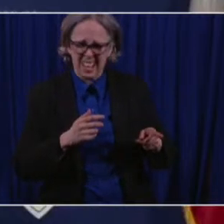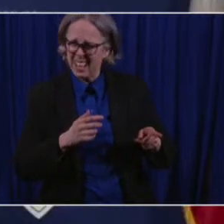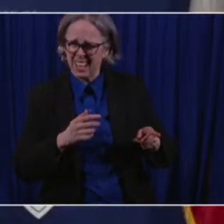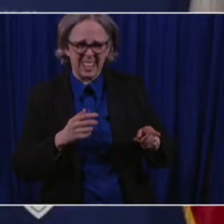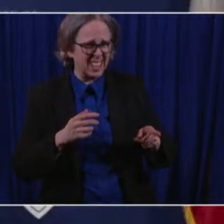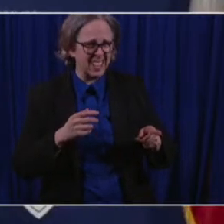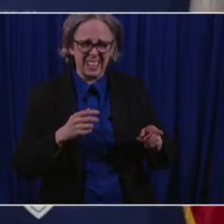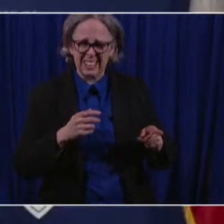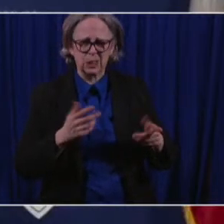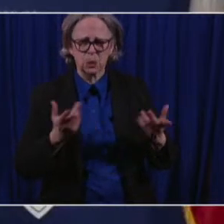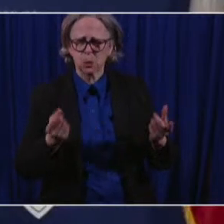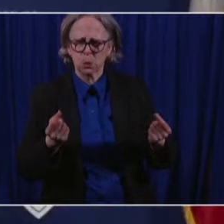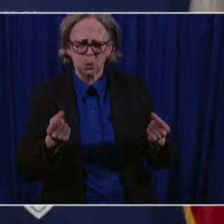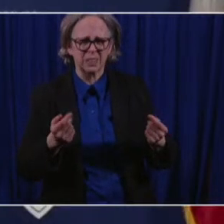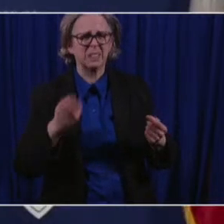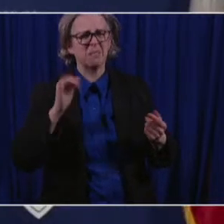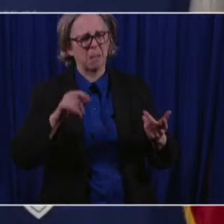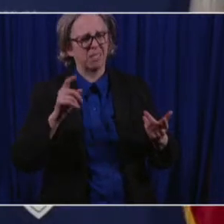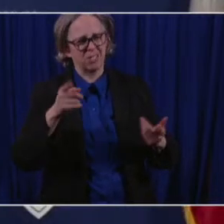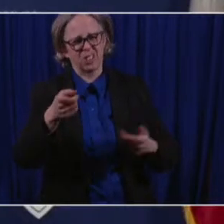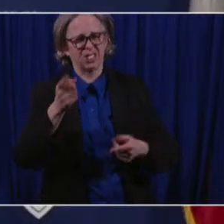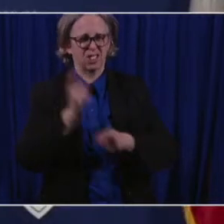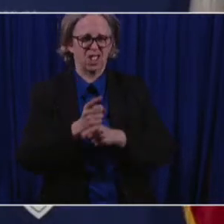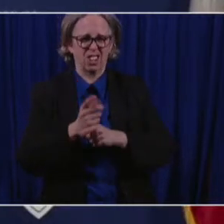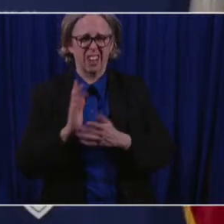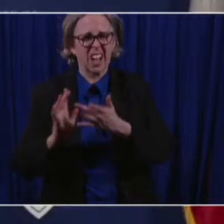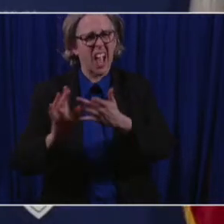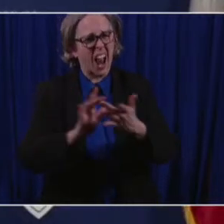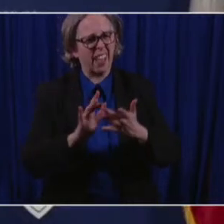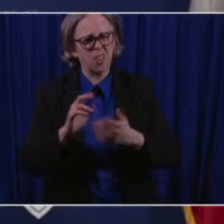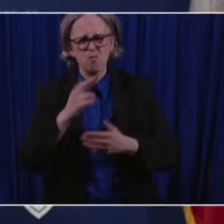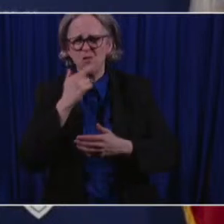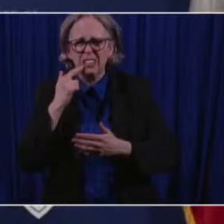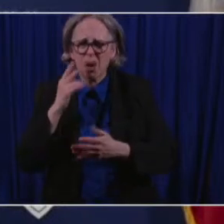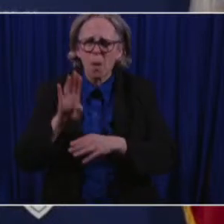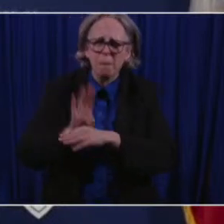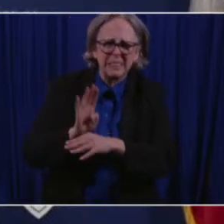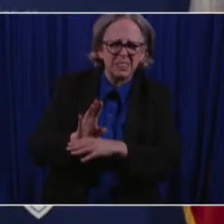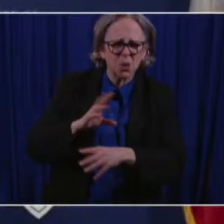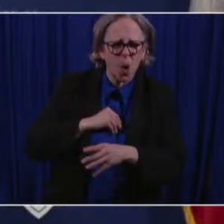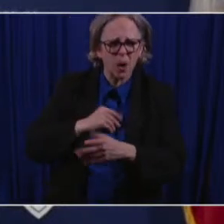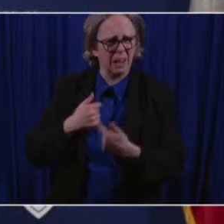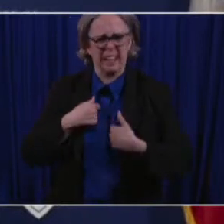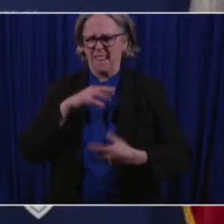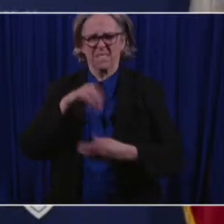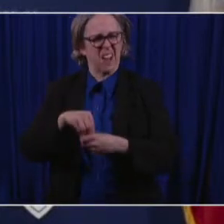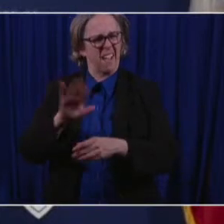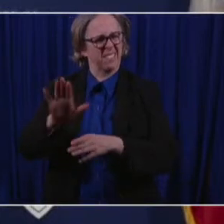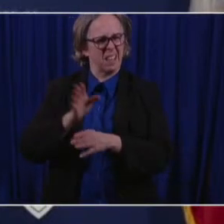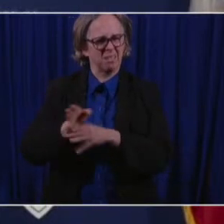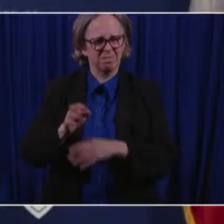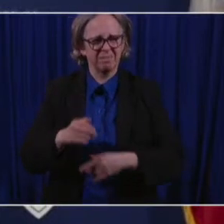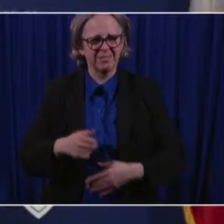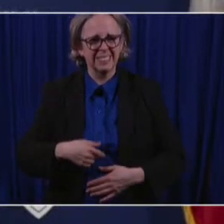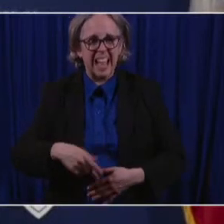owners than me. So I'm getting it secondhand. I see our mayor out here. Wade, how are